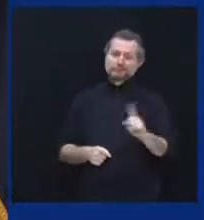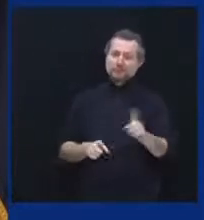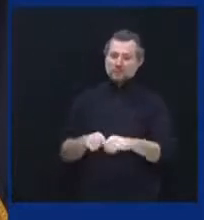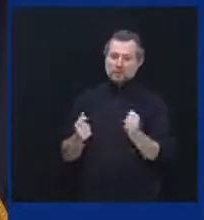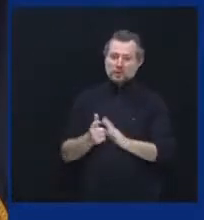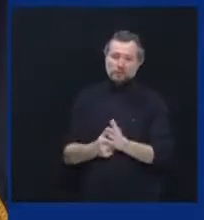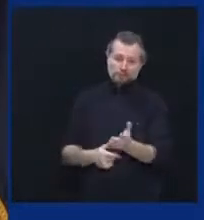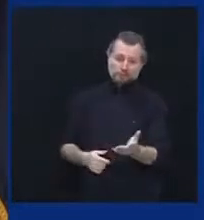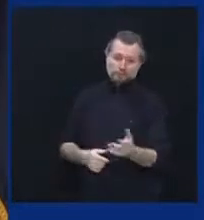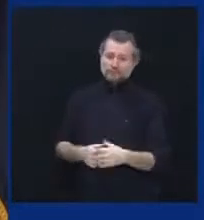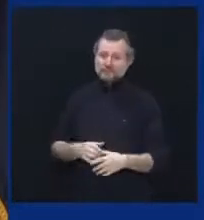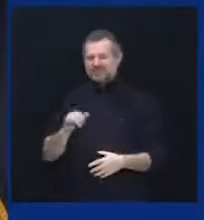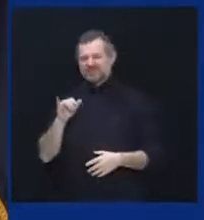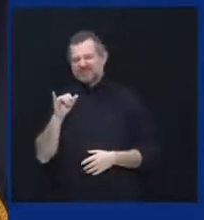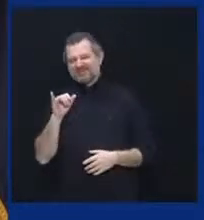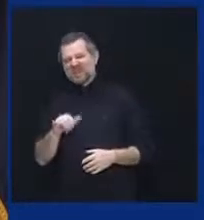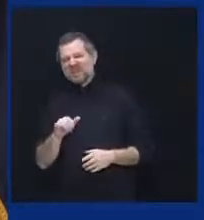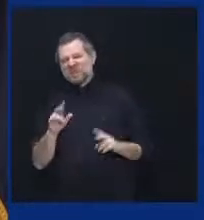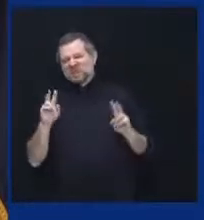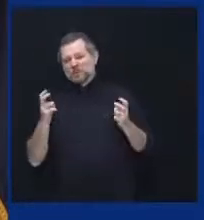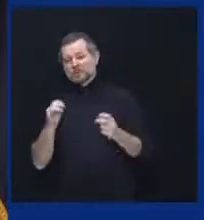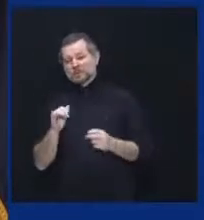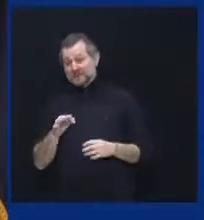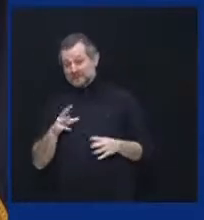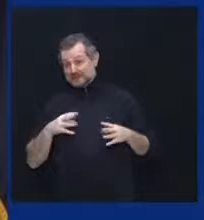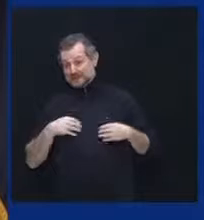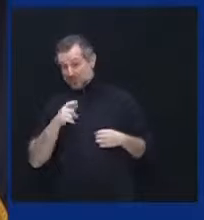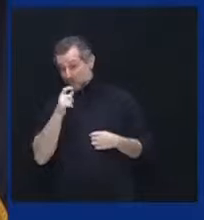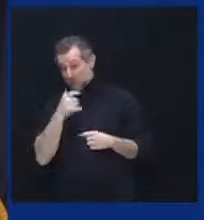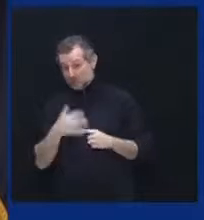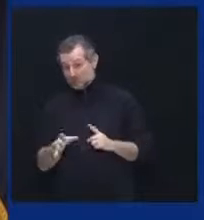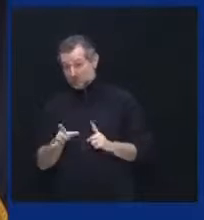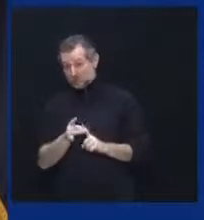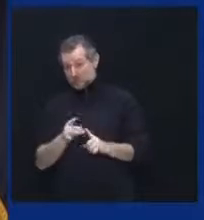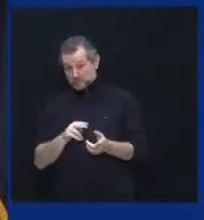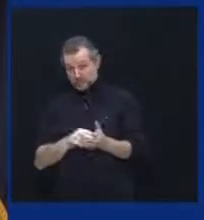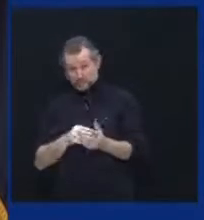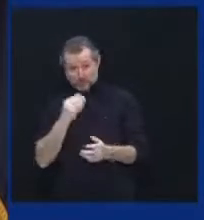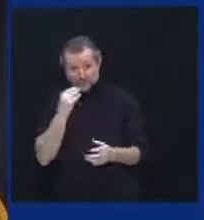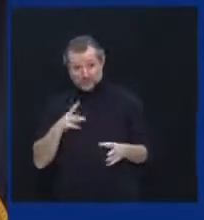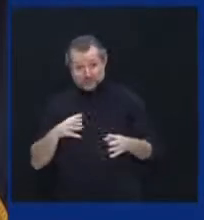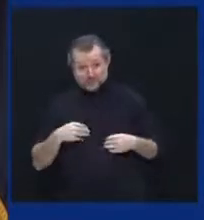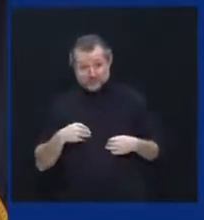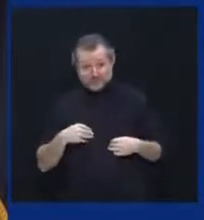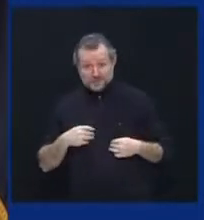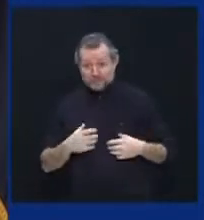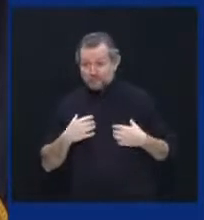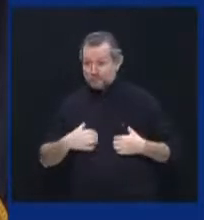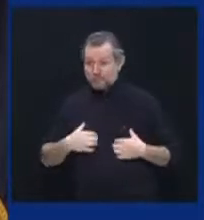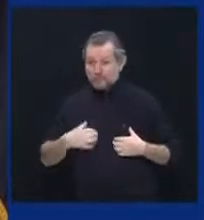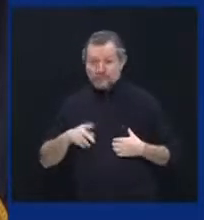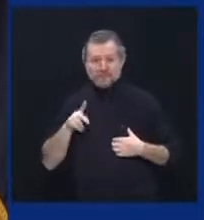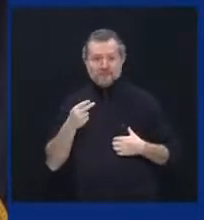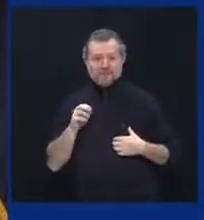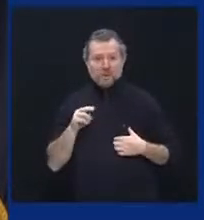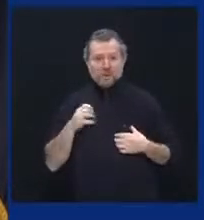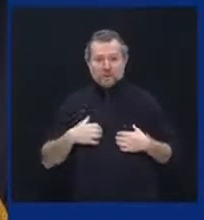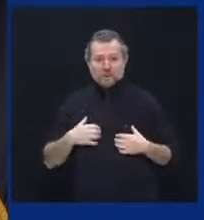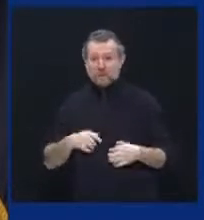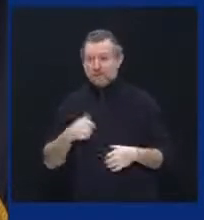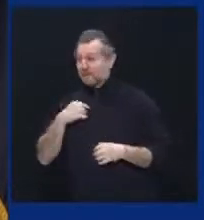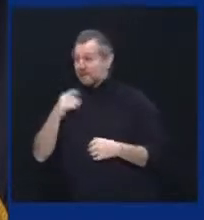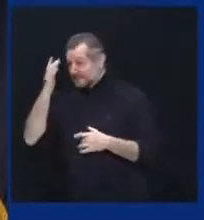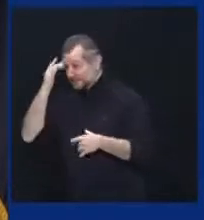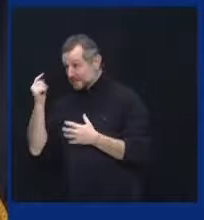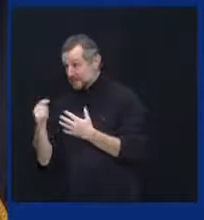that's an ongoing concern, because if they accept a COVID person, do they accept a person with pneumonia? Do they accept a person with any disease